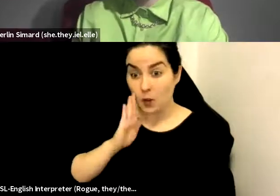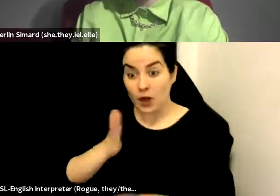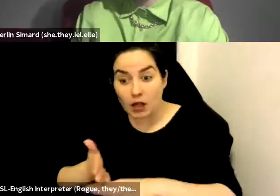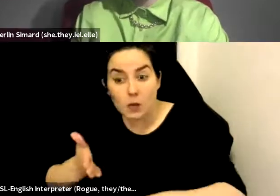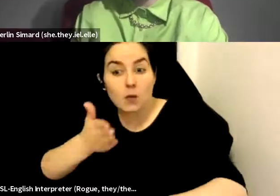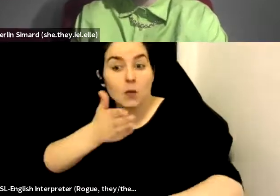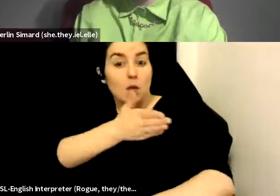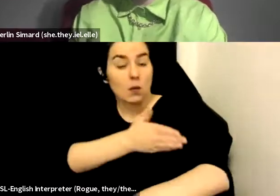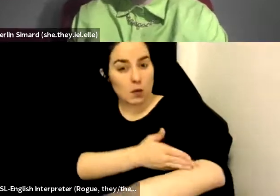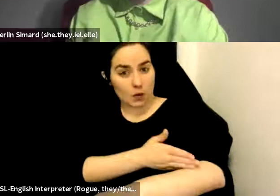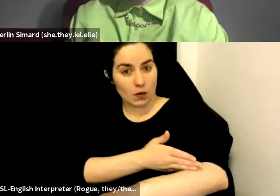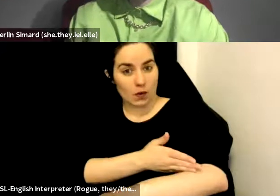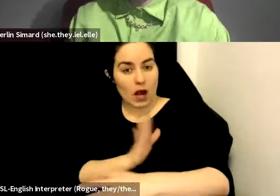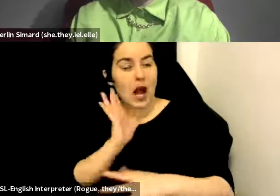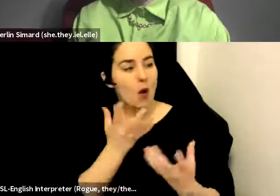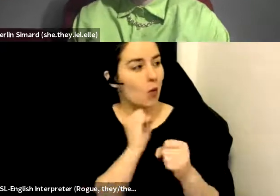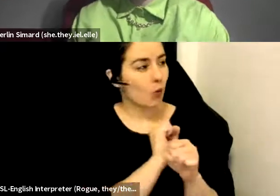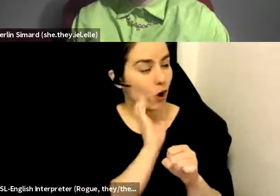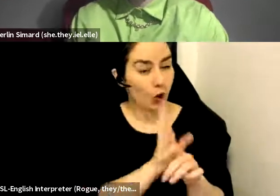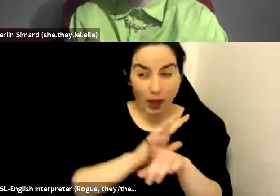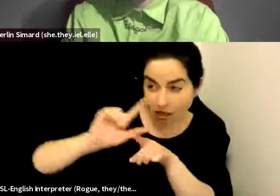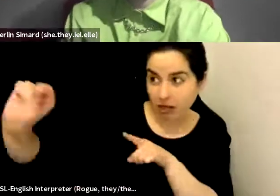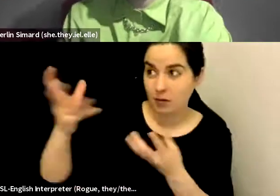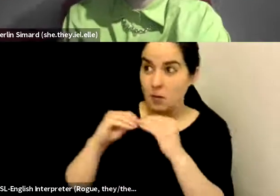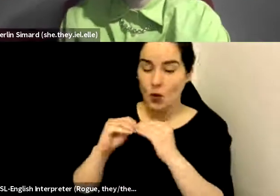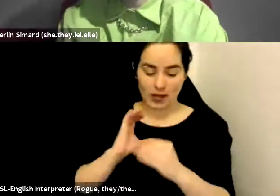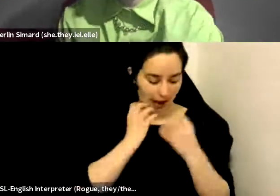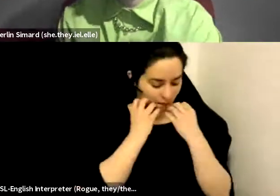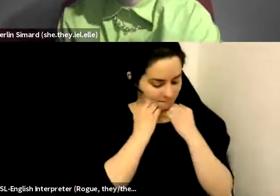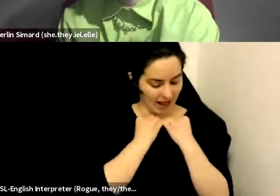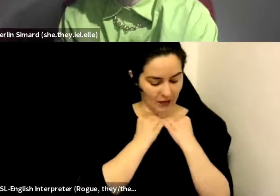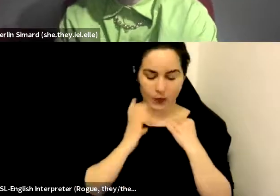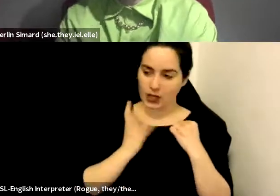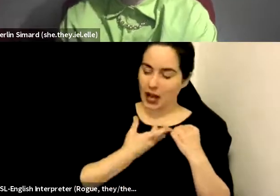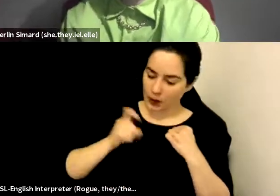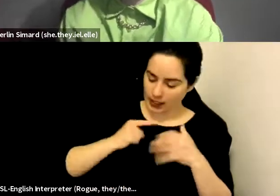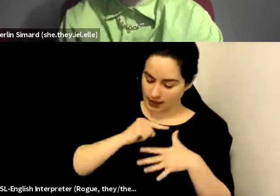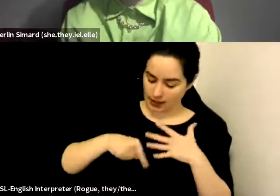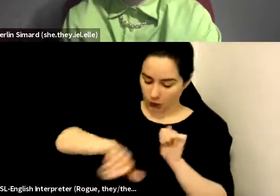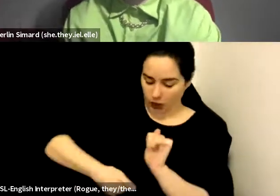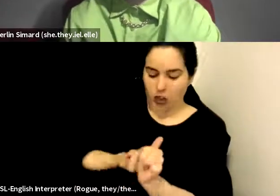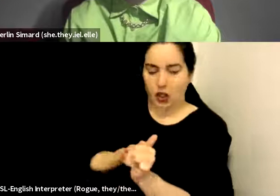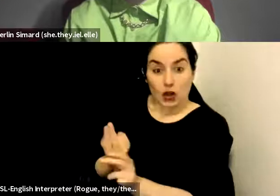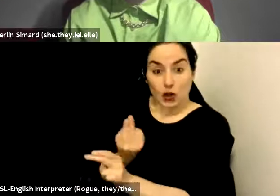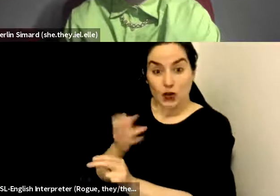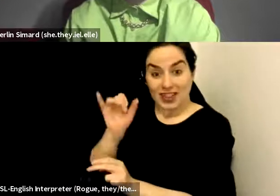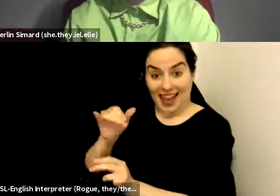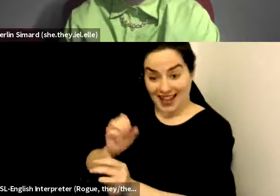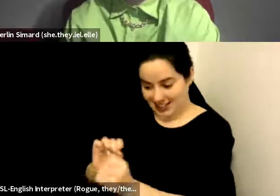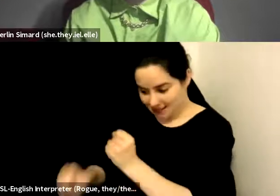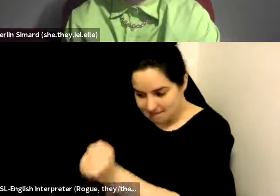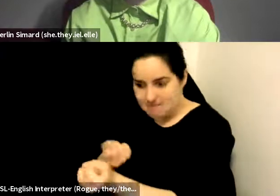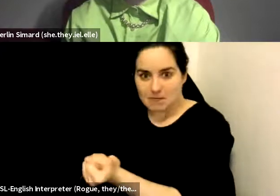we can make work from the values that we believe in, like how beautiful of an offer could that be? So if we